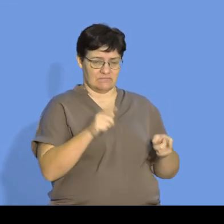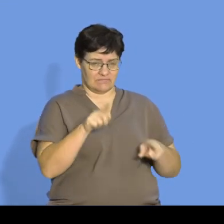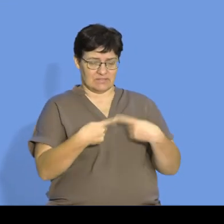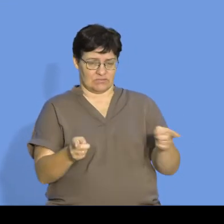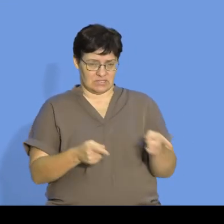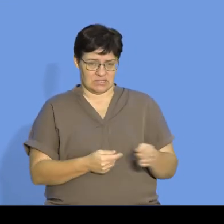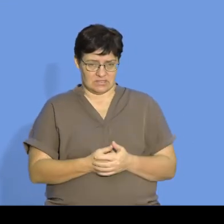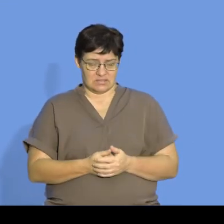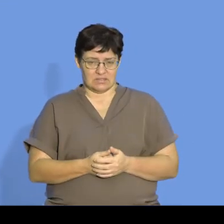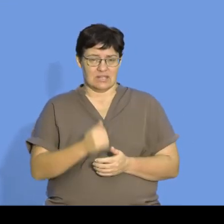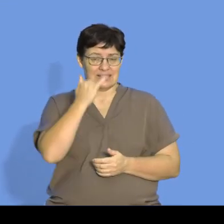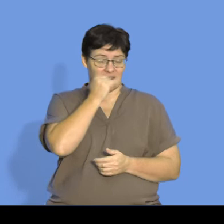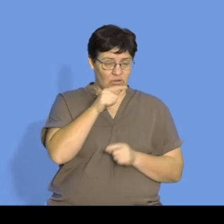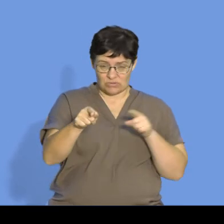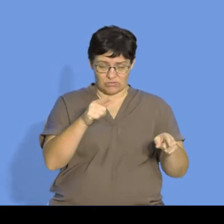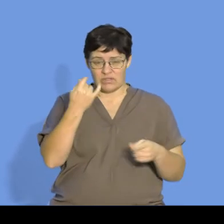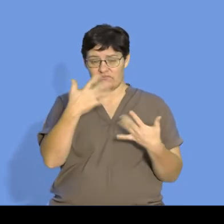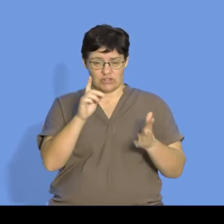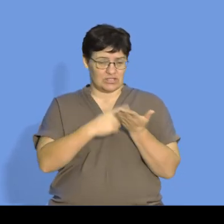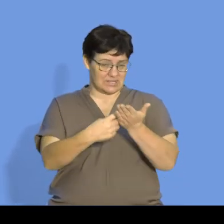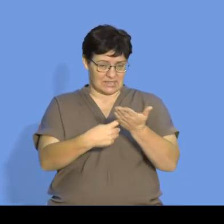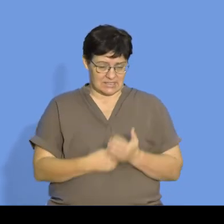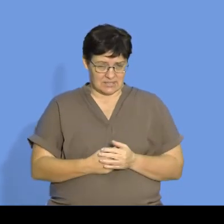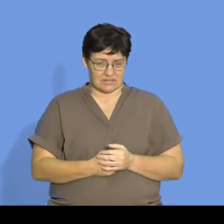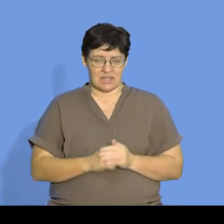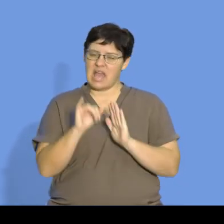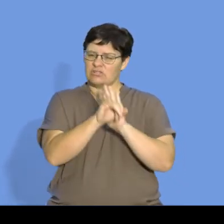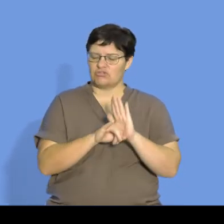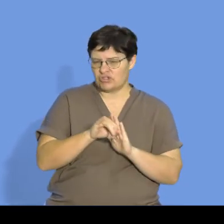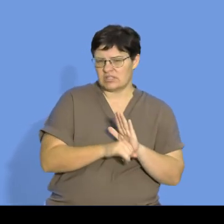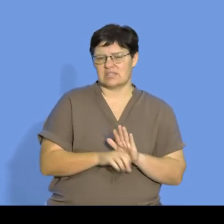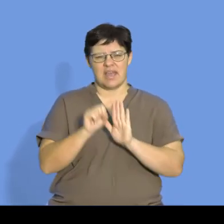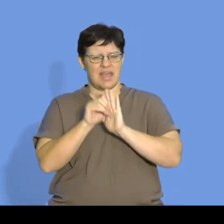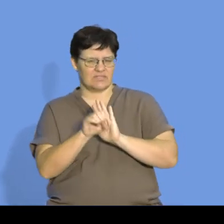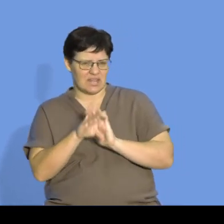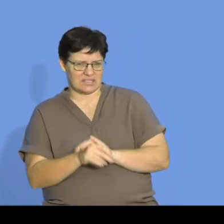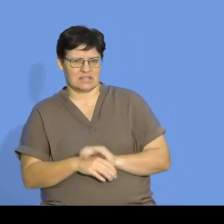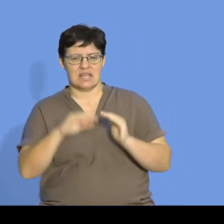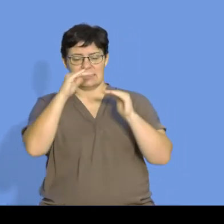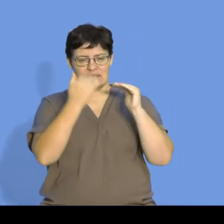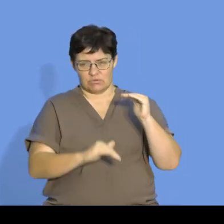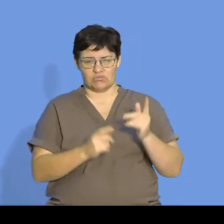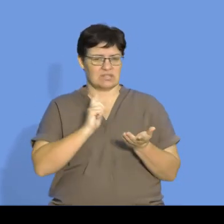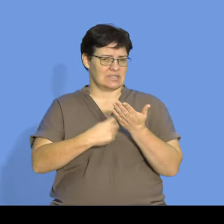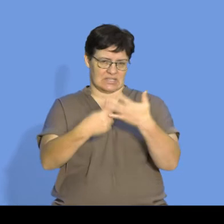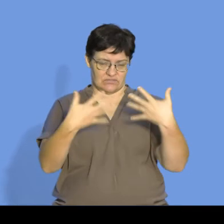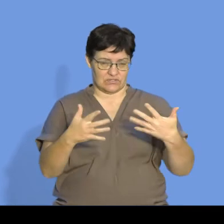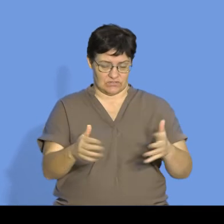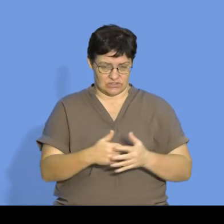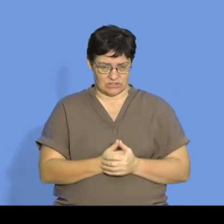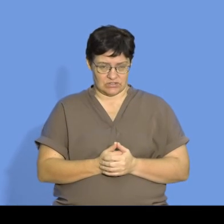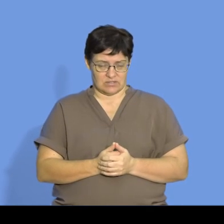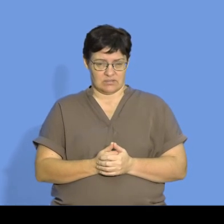difference between the two. Look, telephone, we've discussed that one already. Insurance, advertising, depreciation, we've